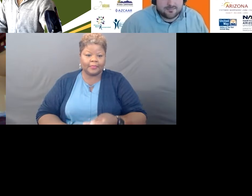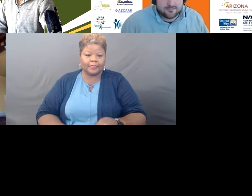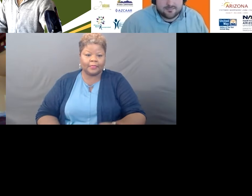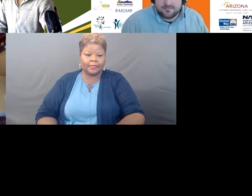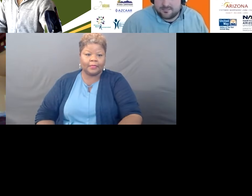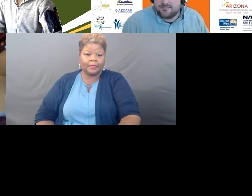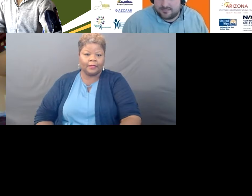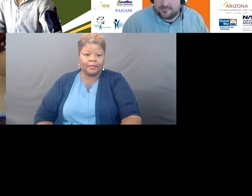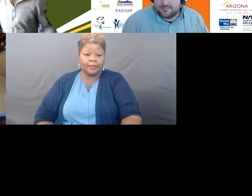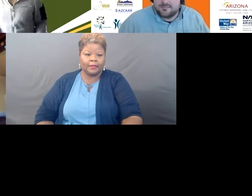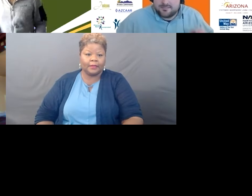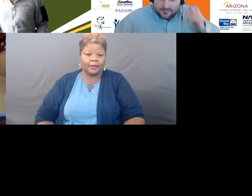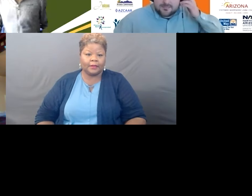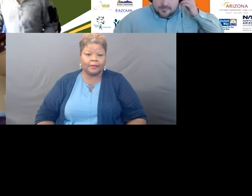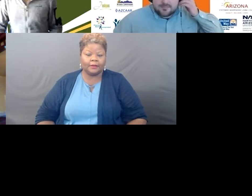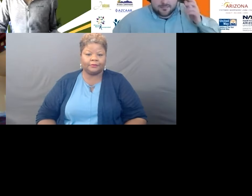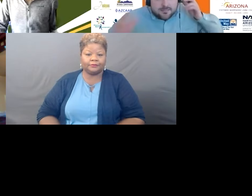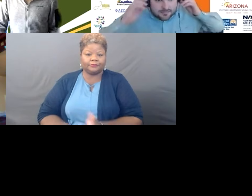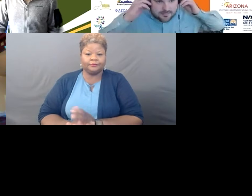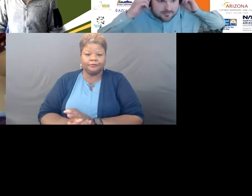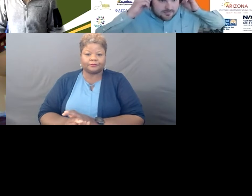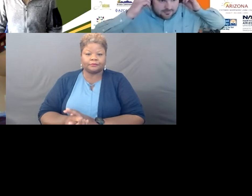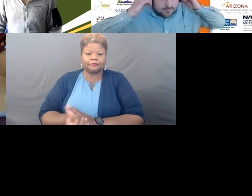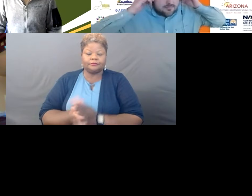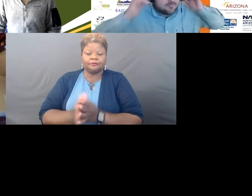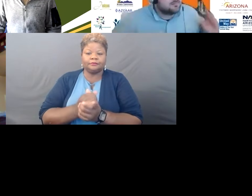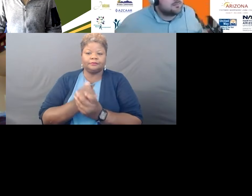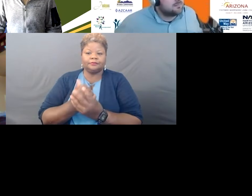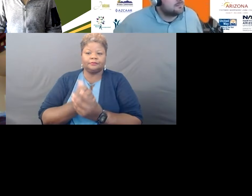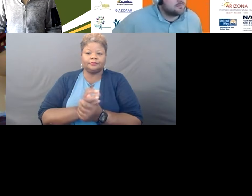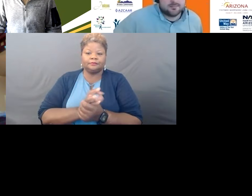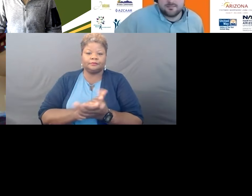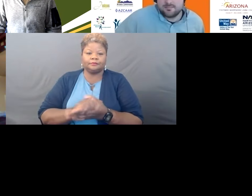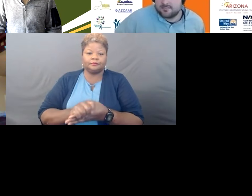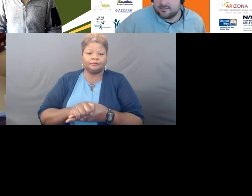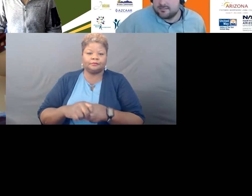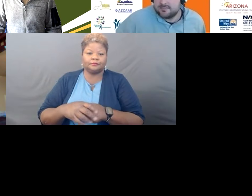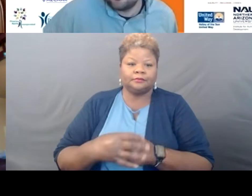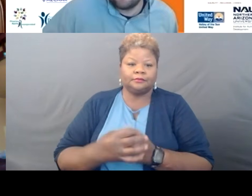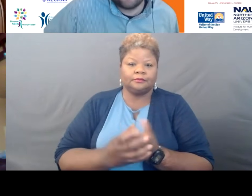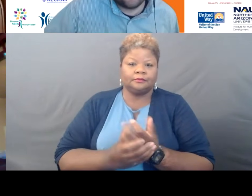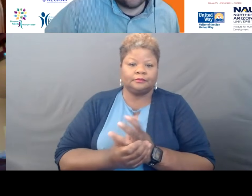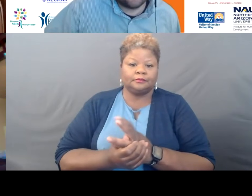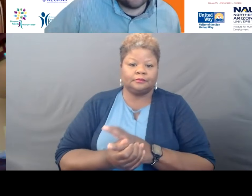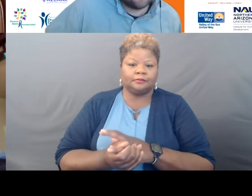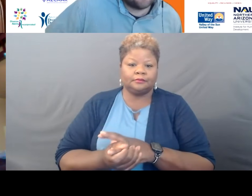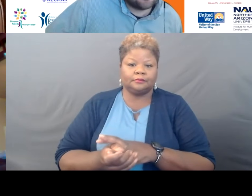Yes. background? Yeah, Okay. I can do it. All right, I'm gonna go video less